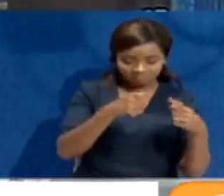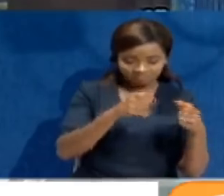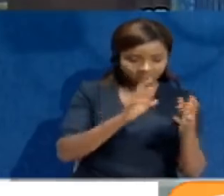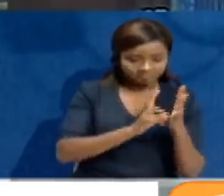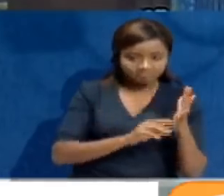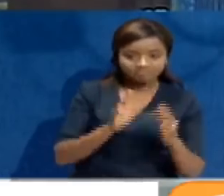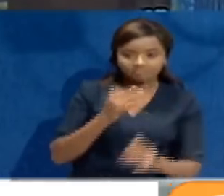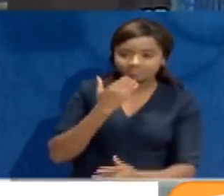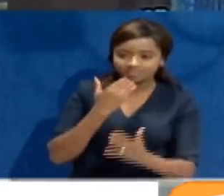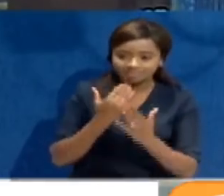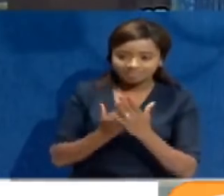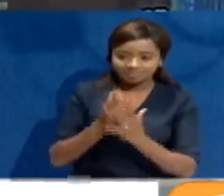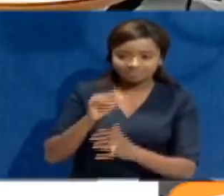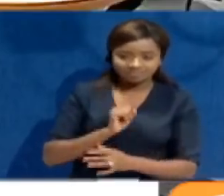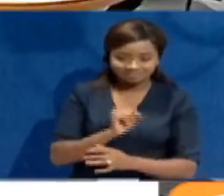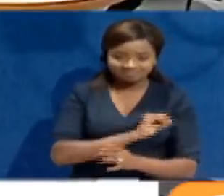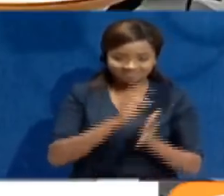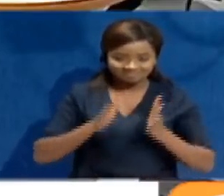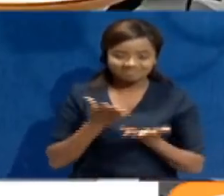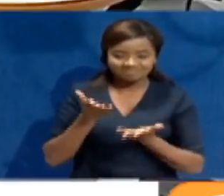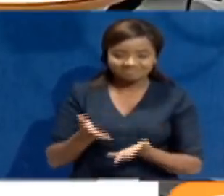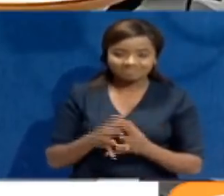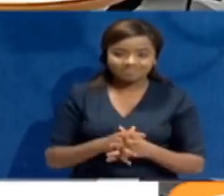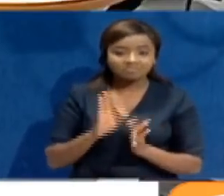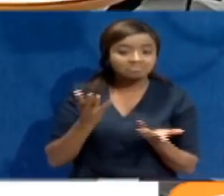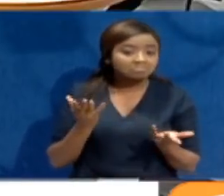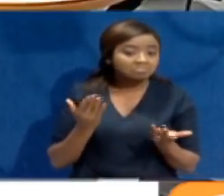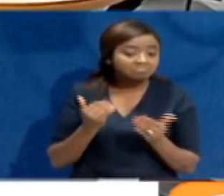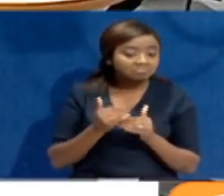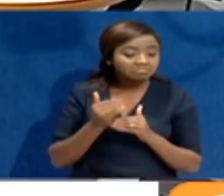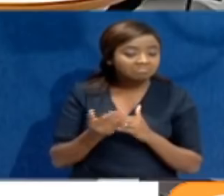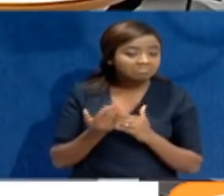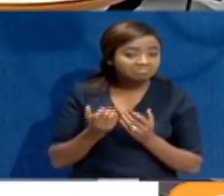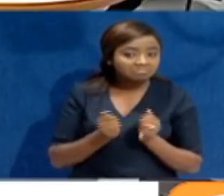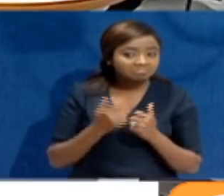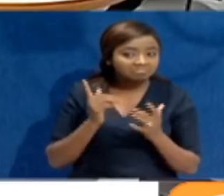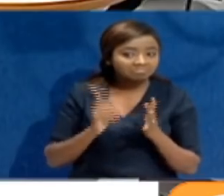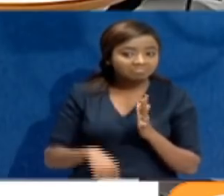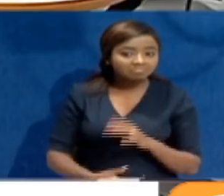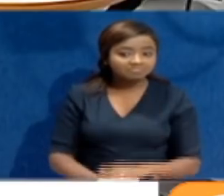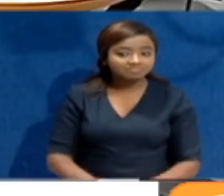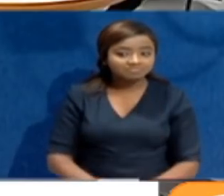On. Senator Kang’ata, thanks for staying with us patiently. What next for you?